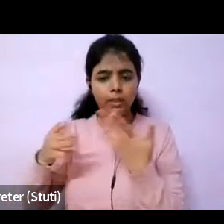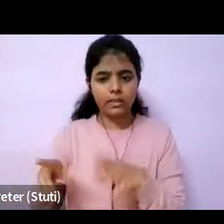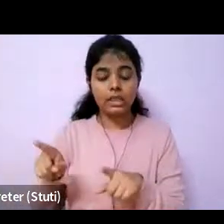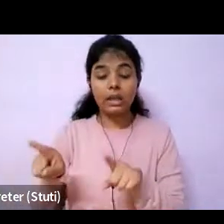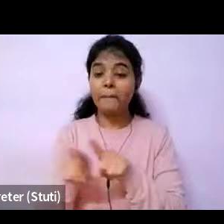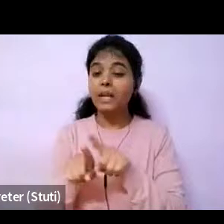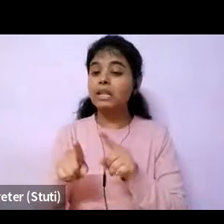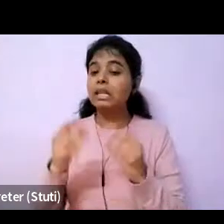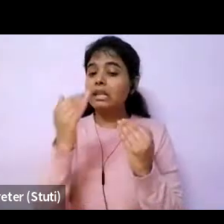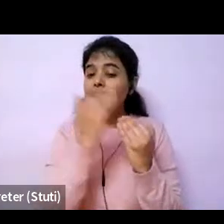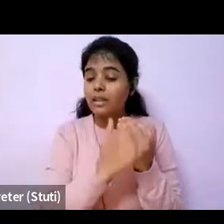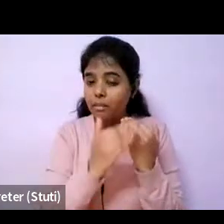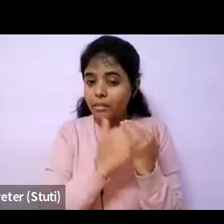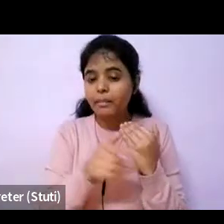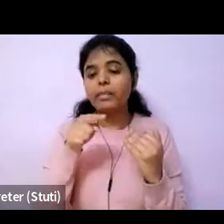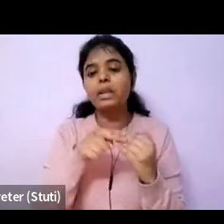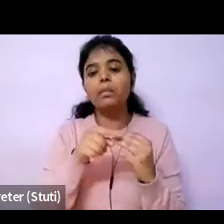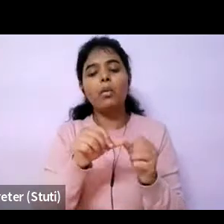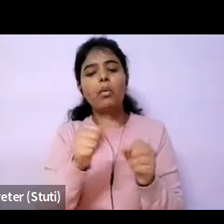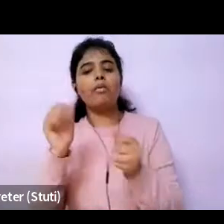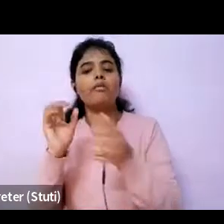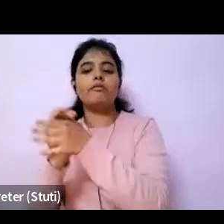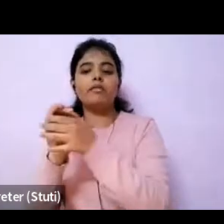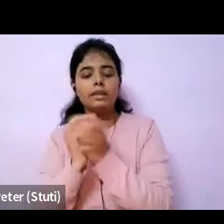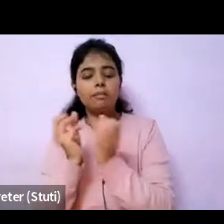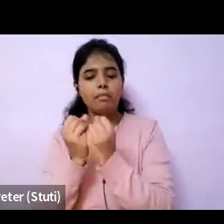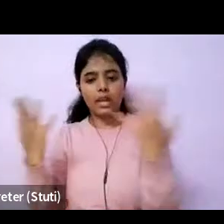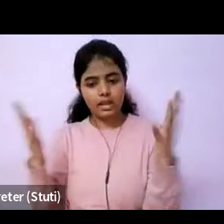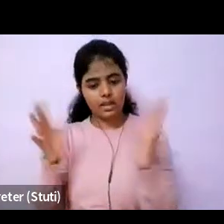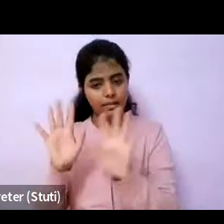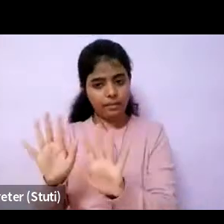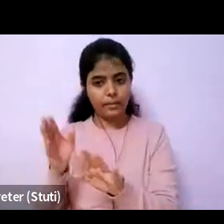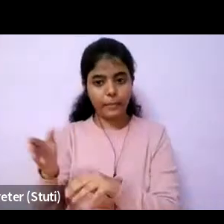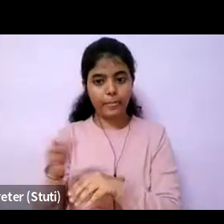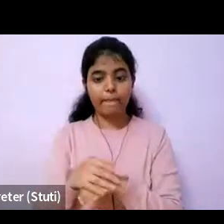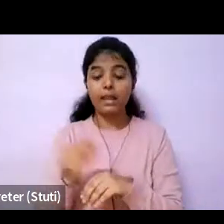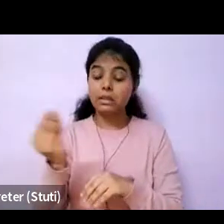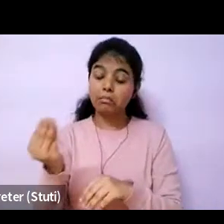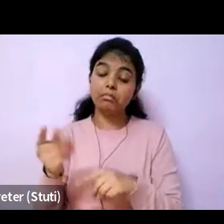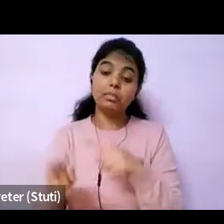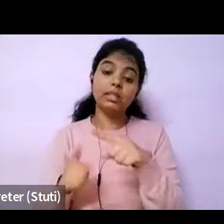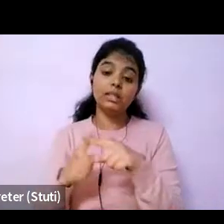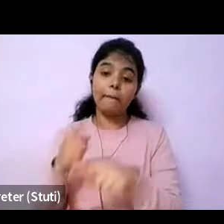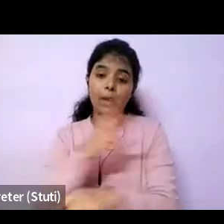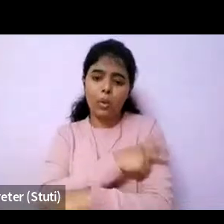been many friends and some colleagues